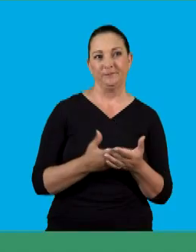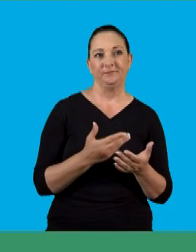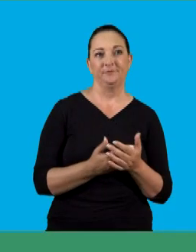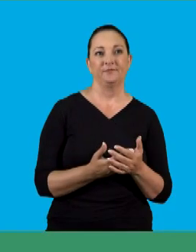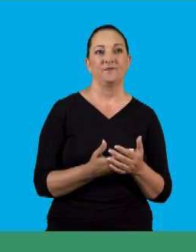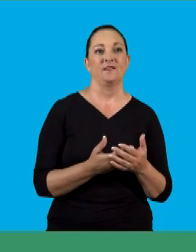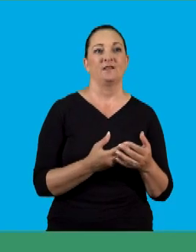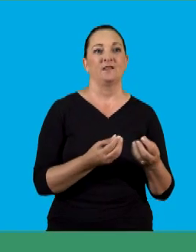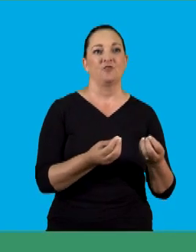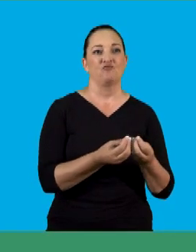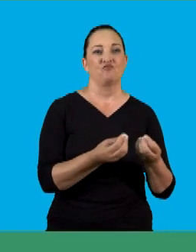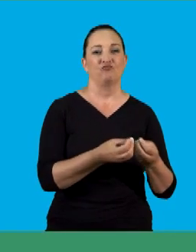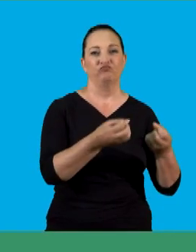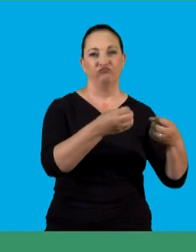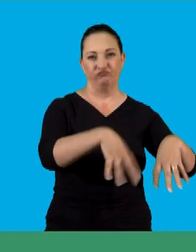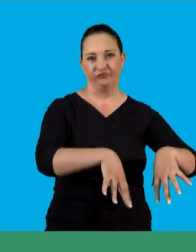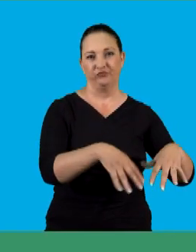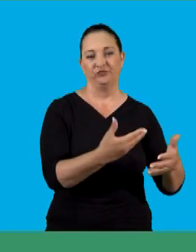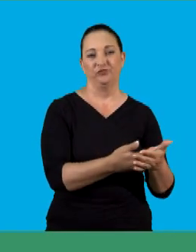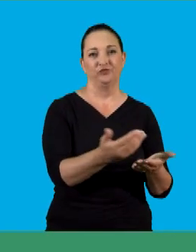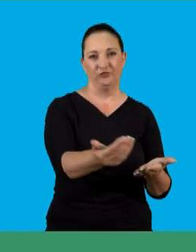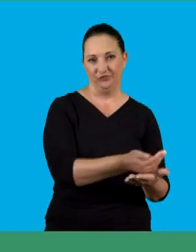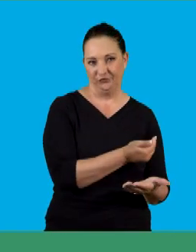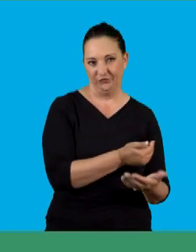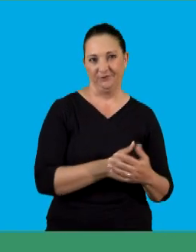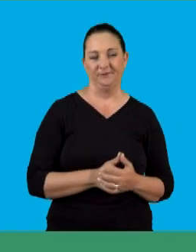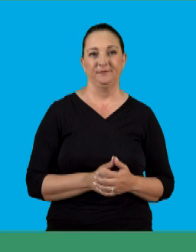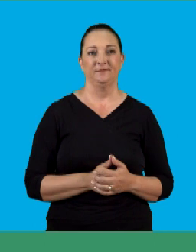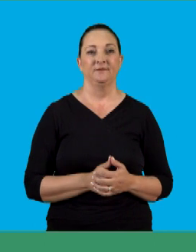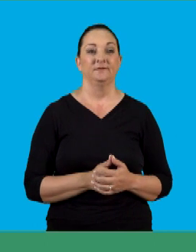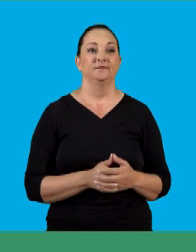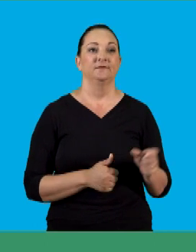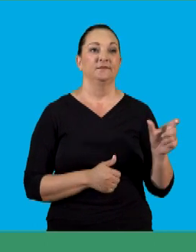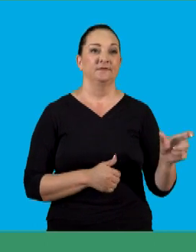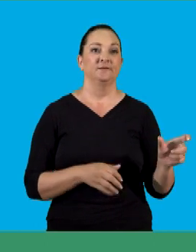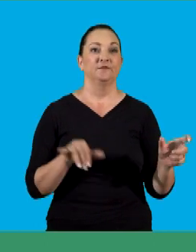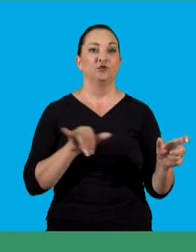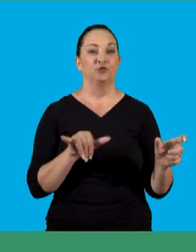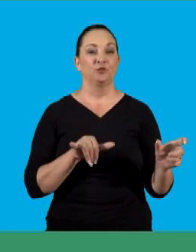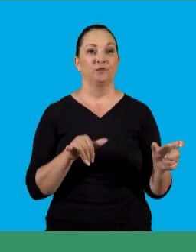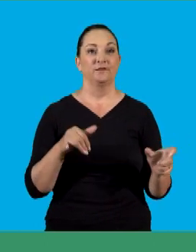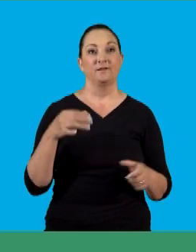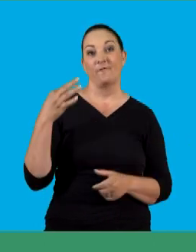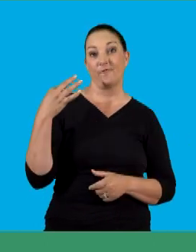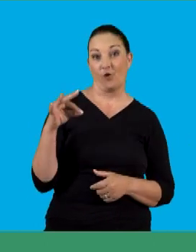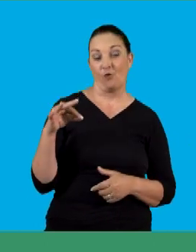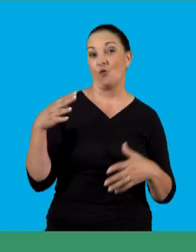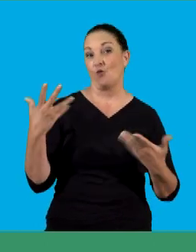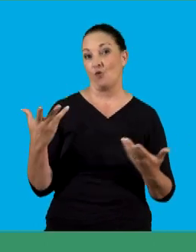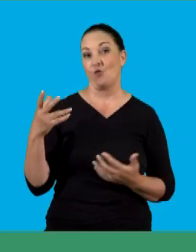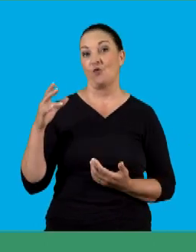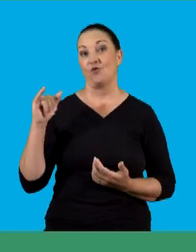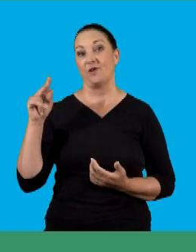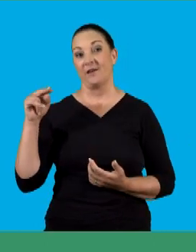removal services. Does our municipality fall under the formal sector or informal sector? It falls under